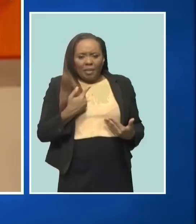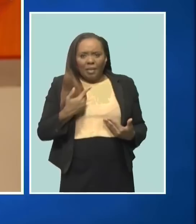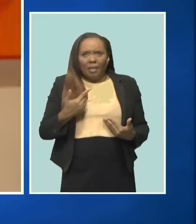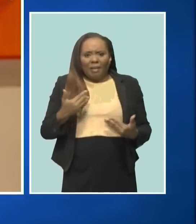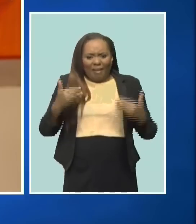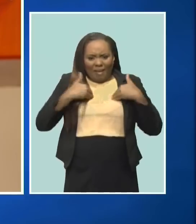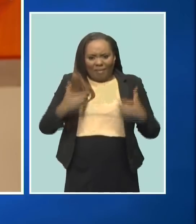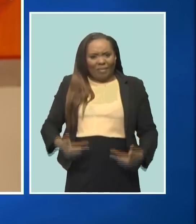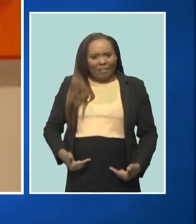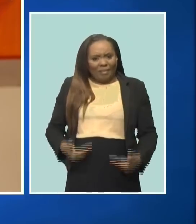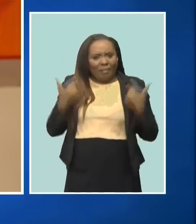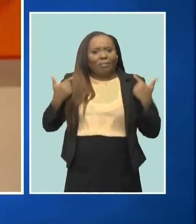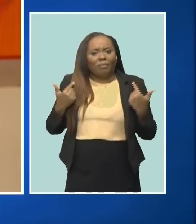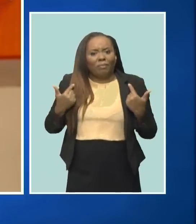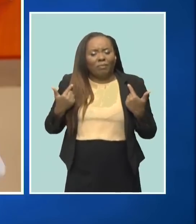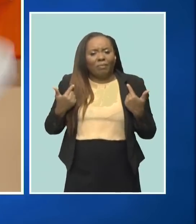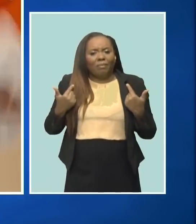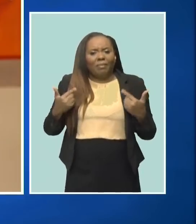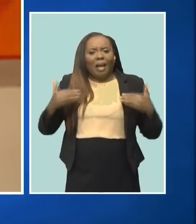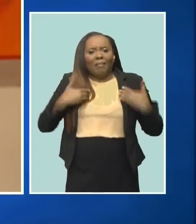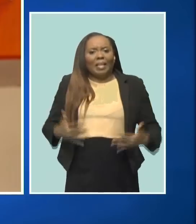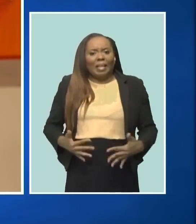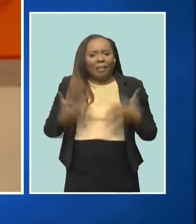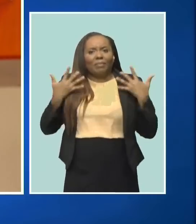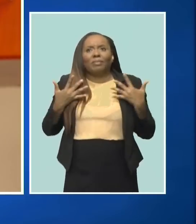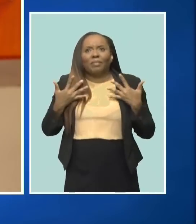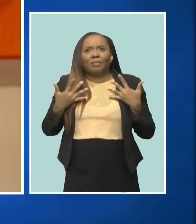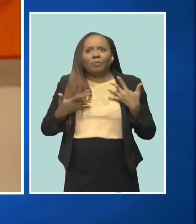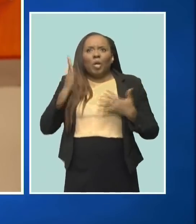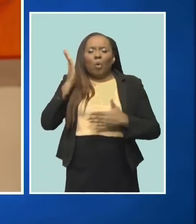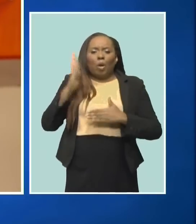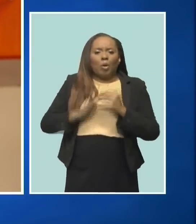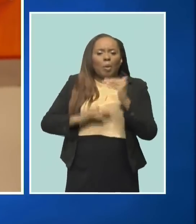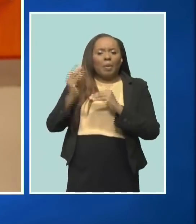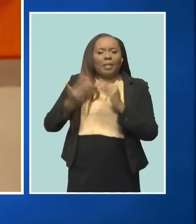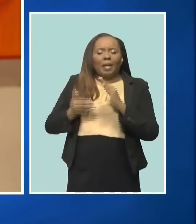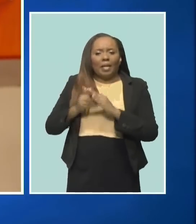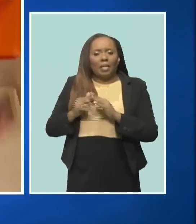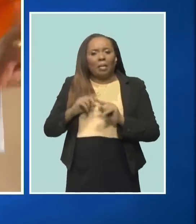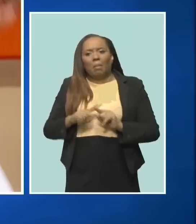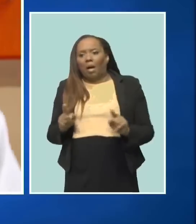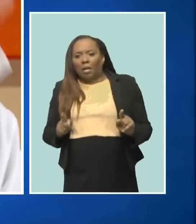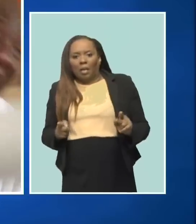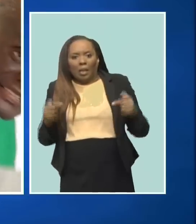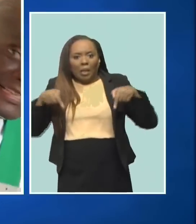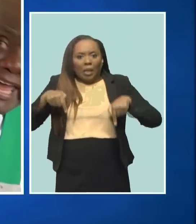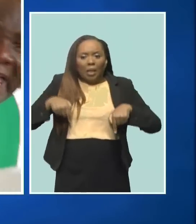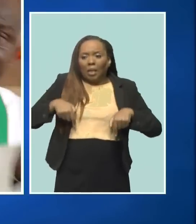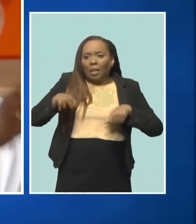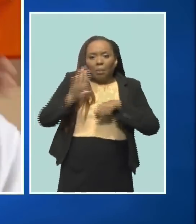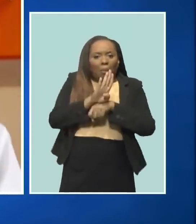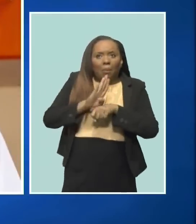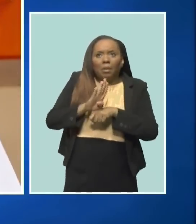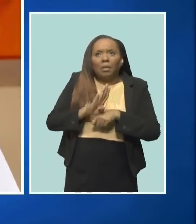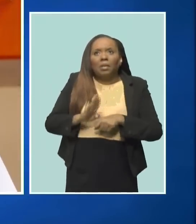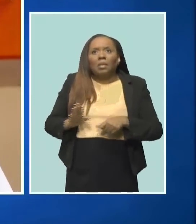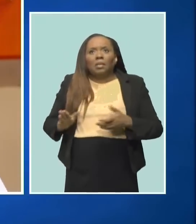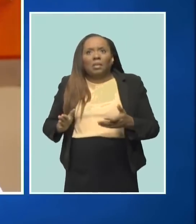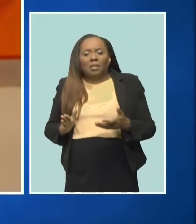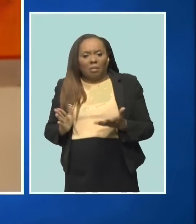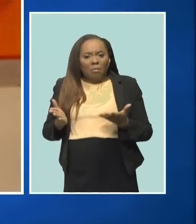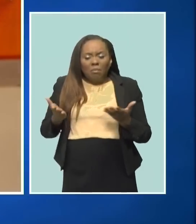life. We will rebuild. But in Barbados, the very next day